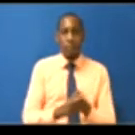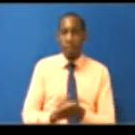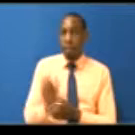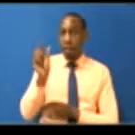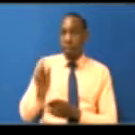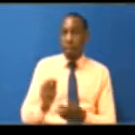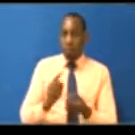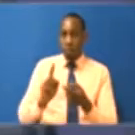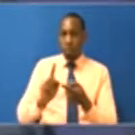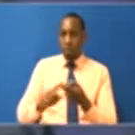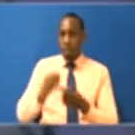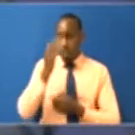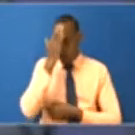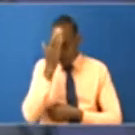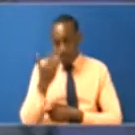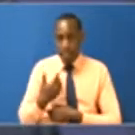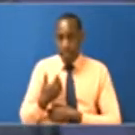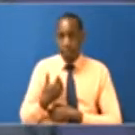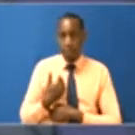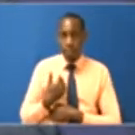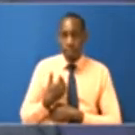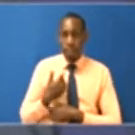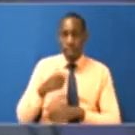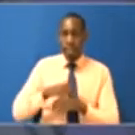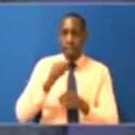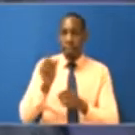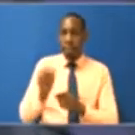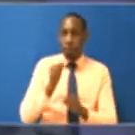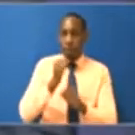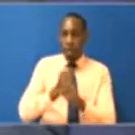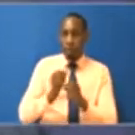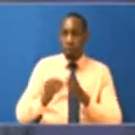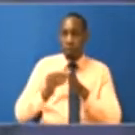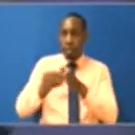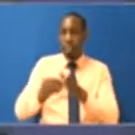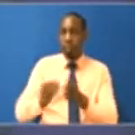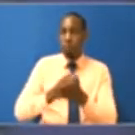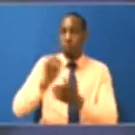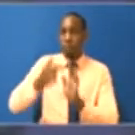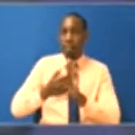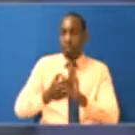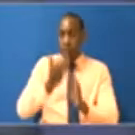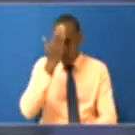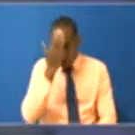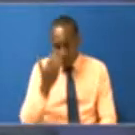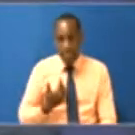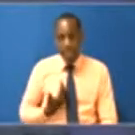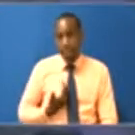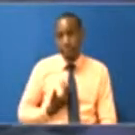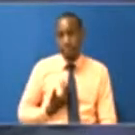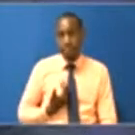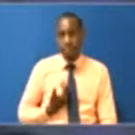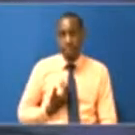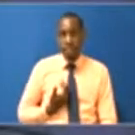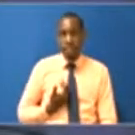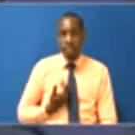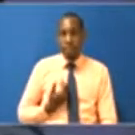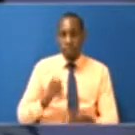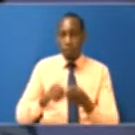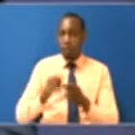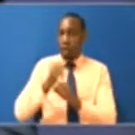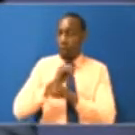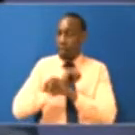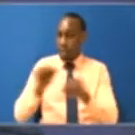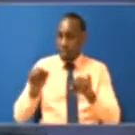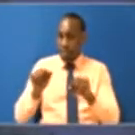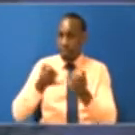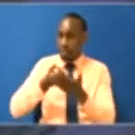is who is humble humility because as somebody exercising leadership you must you must show some humility who has integrity or